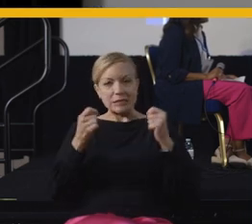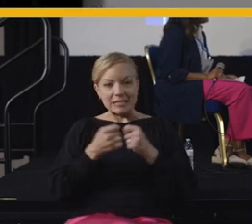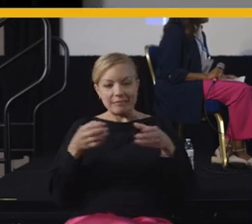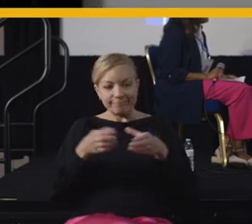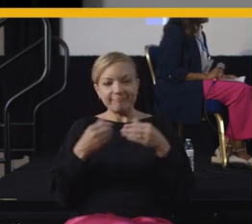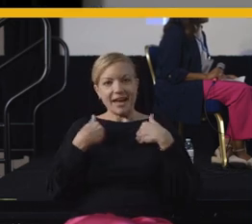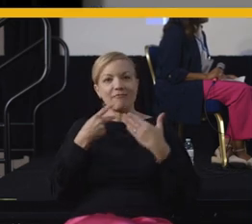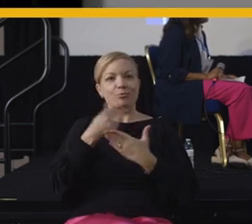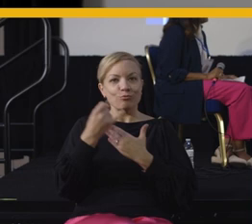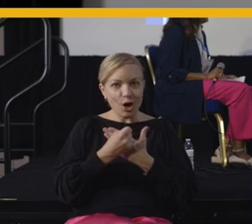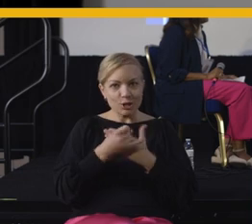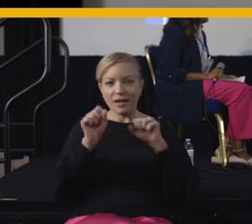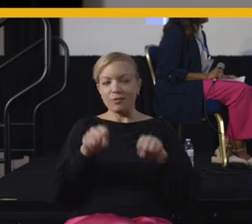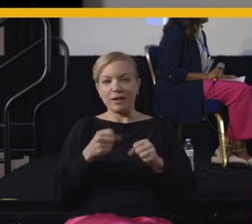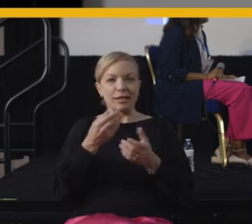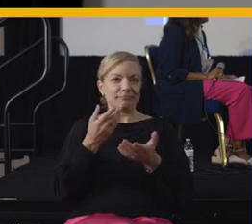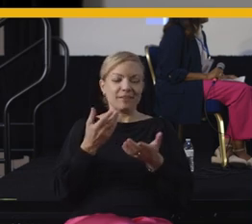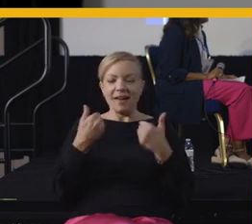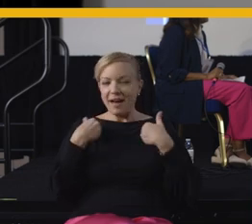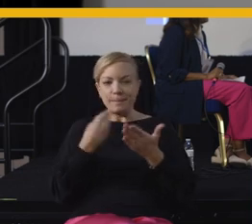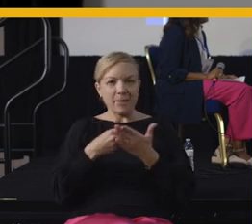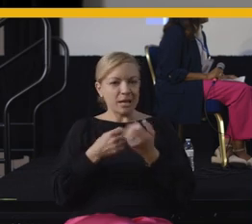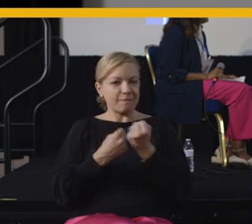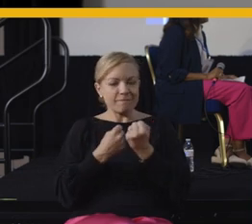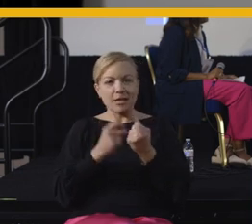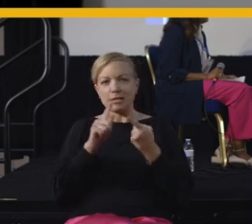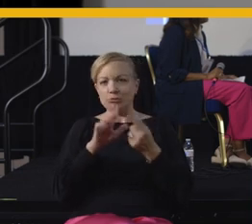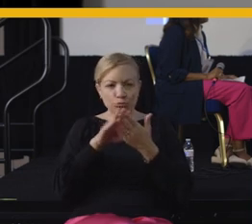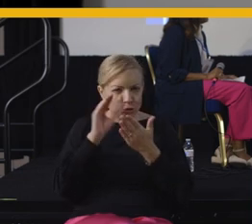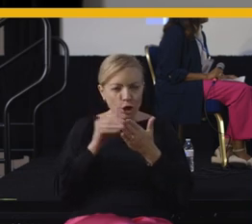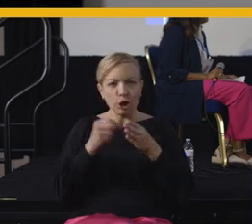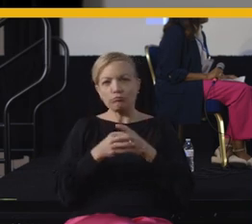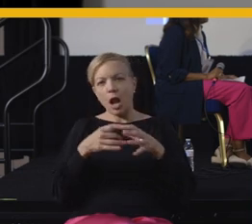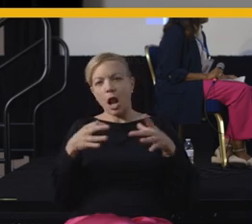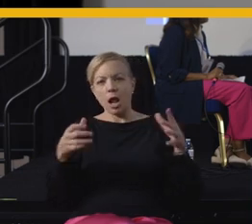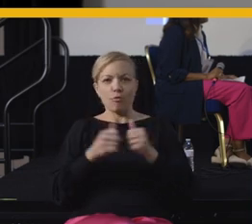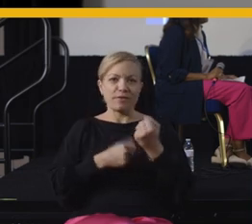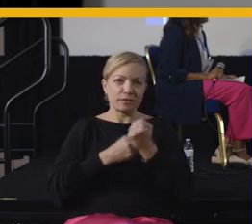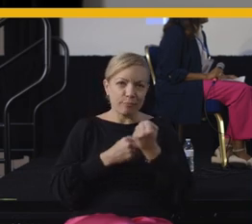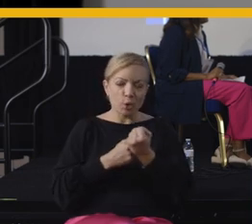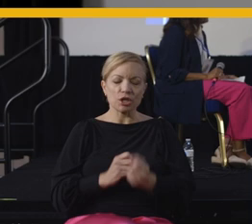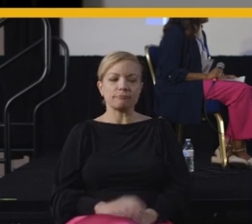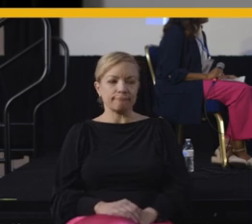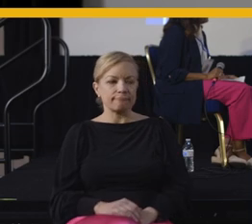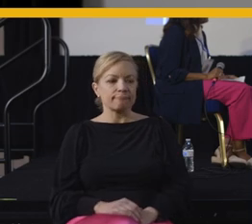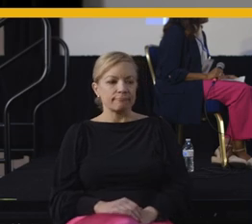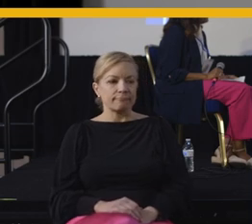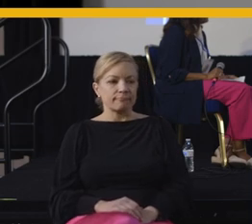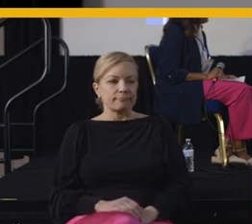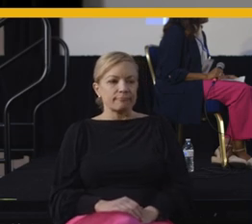a project and have the funding and have an opportunity to learn and grow with support.